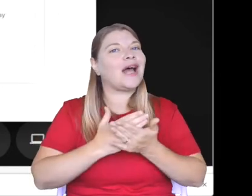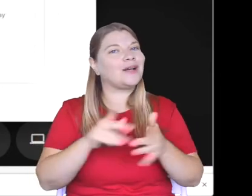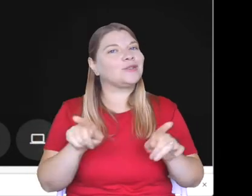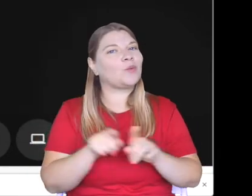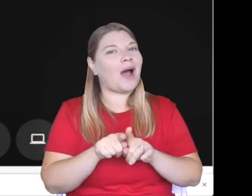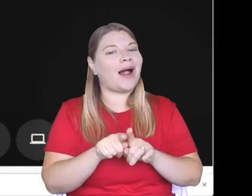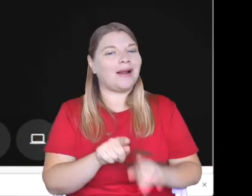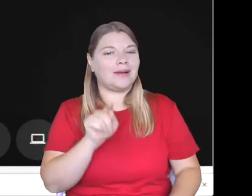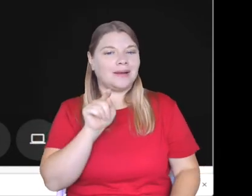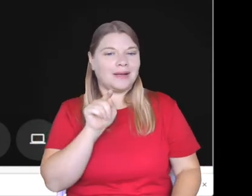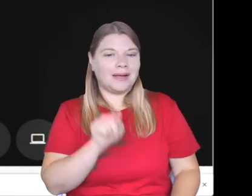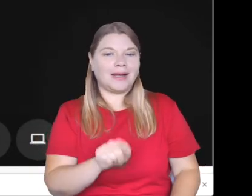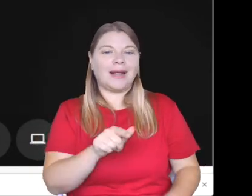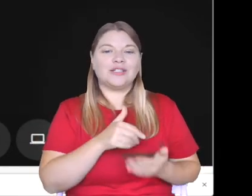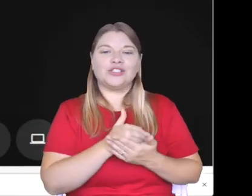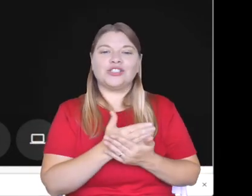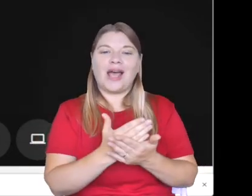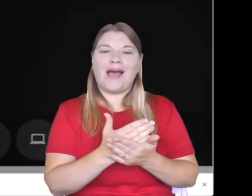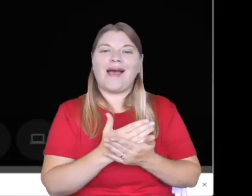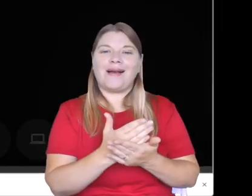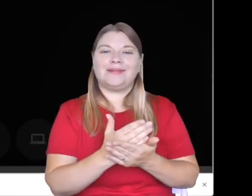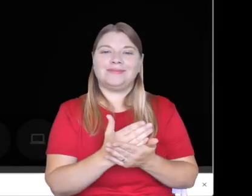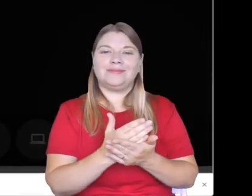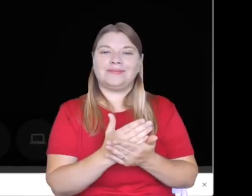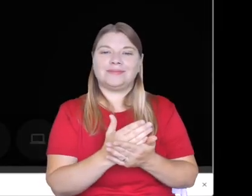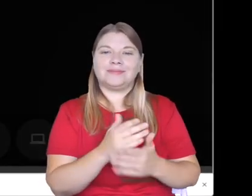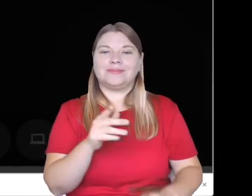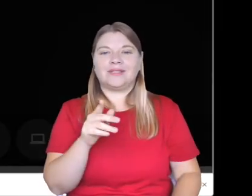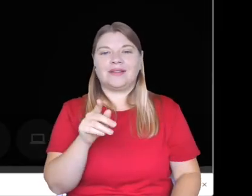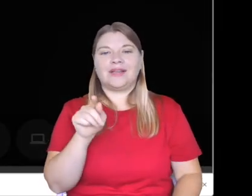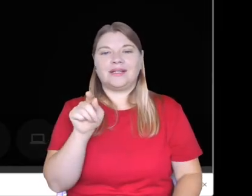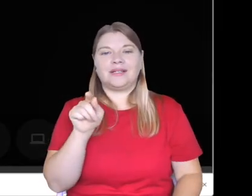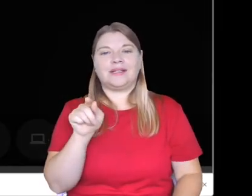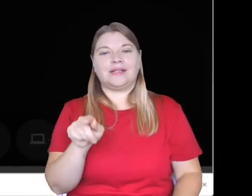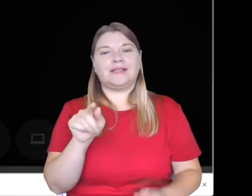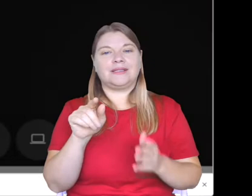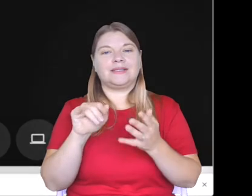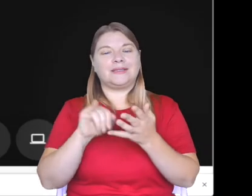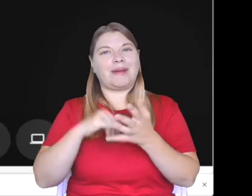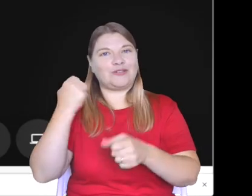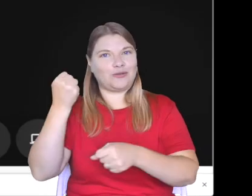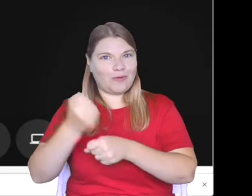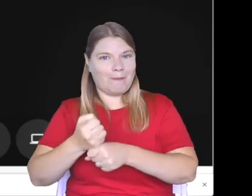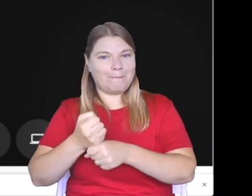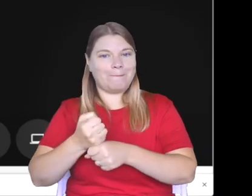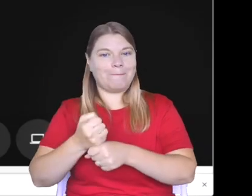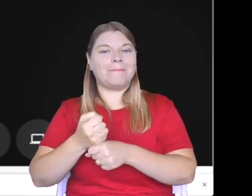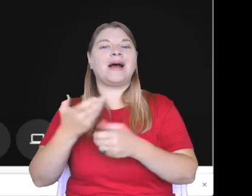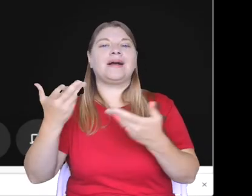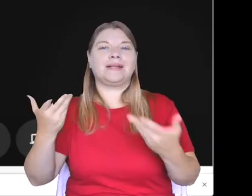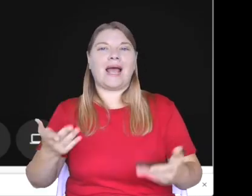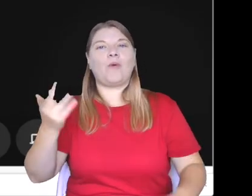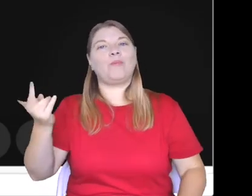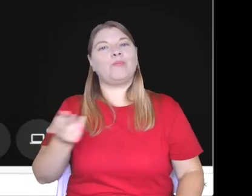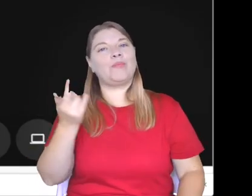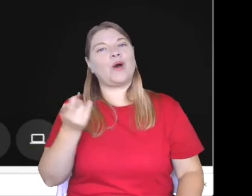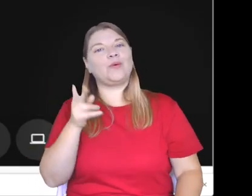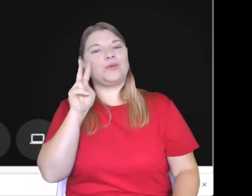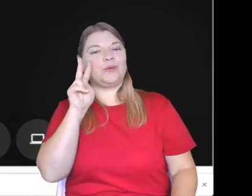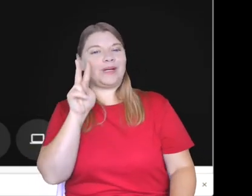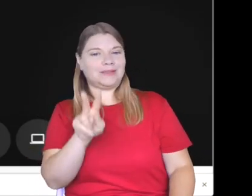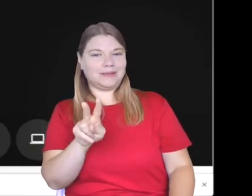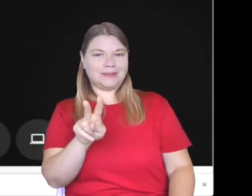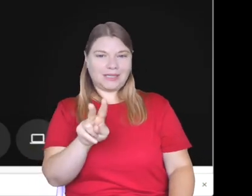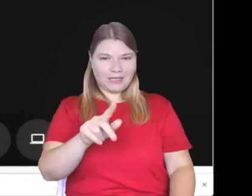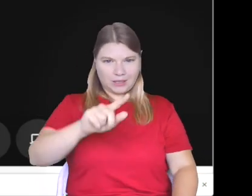When you press share and go to spectrogram, you can now both see the sounds